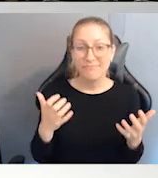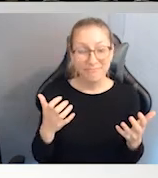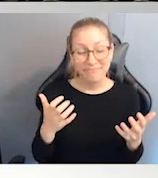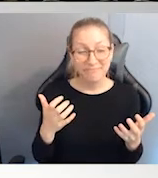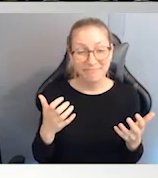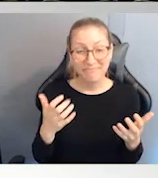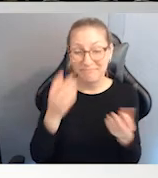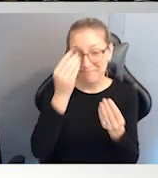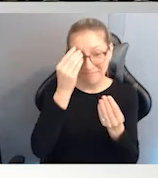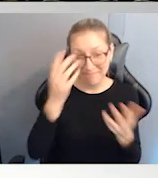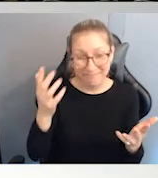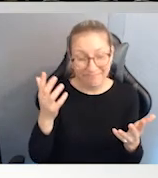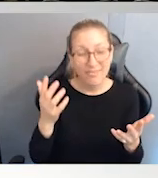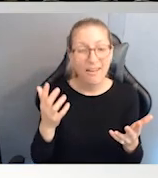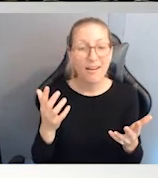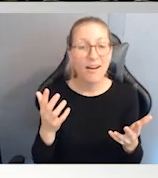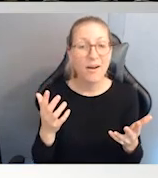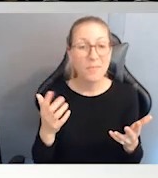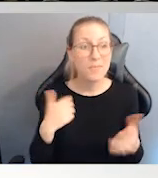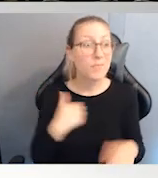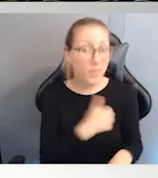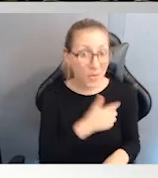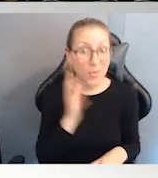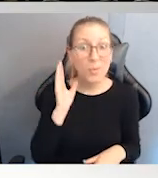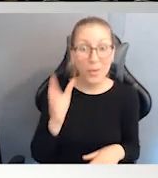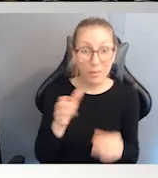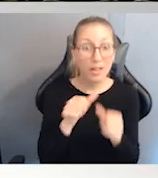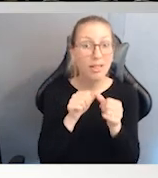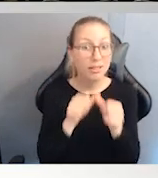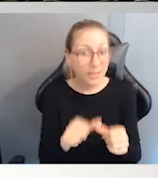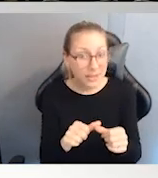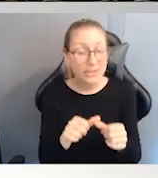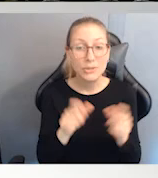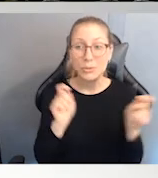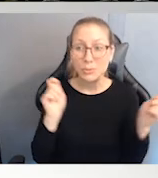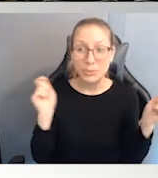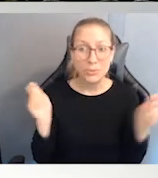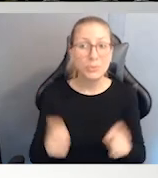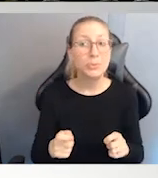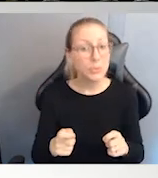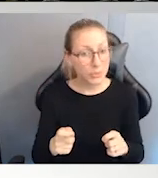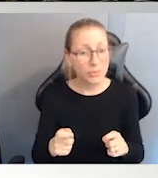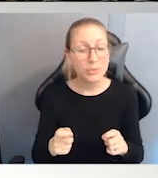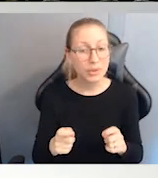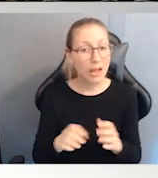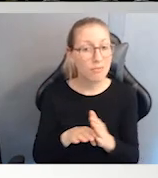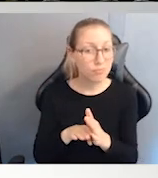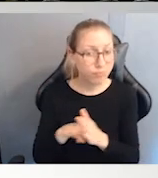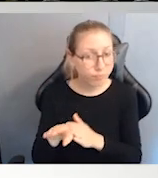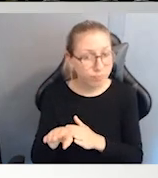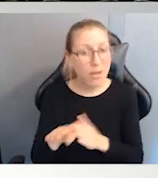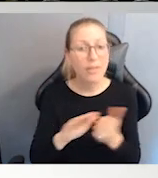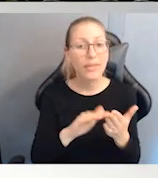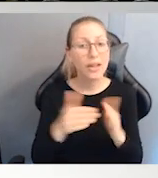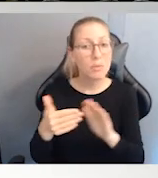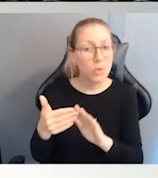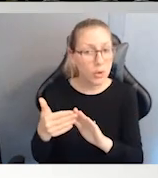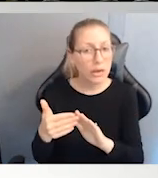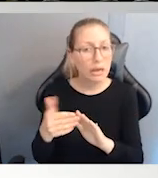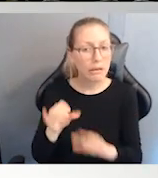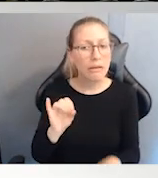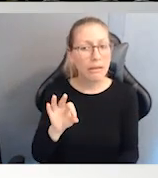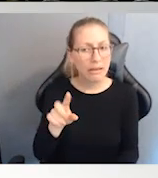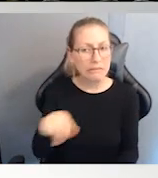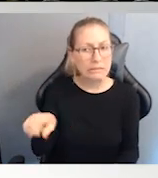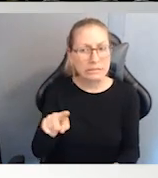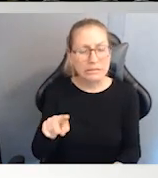we're going to continue to make a difference in the community like I said, for those that aren't comfortable meeting